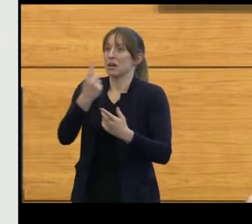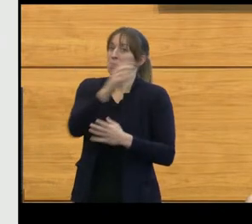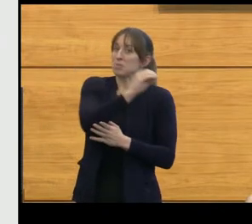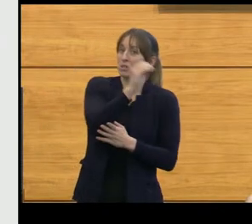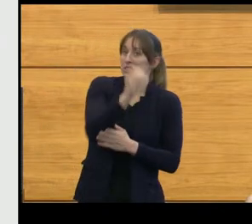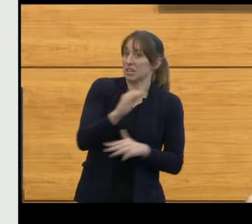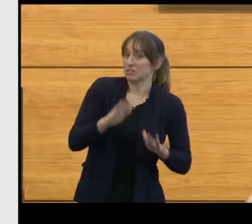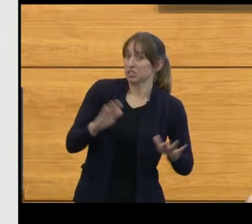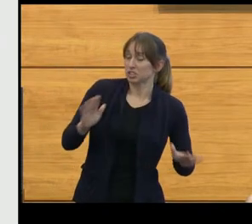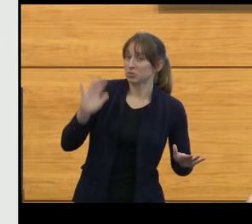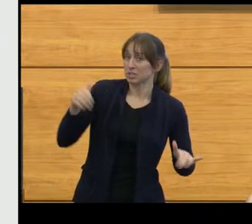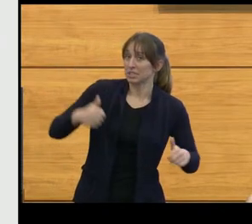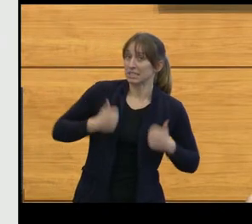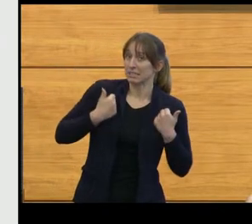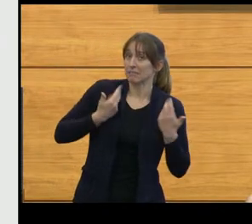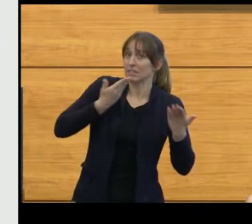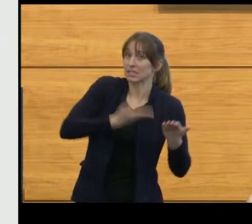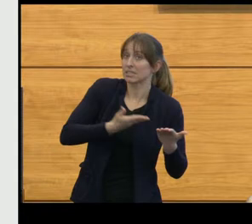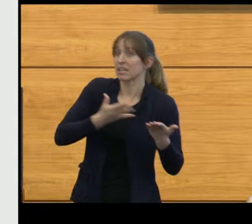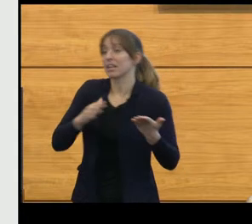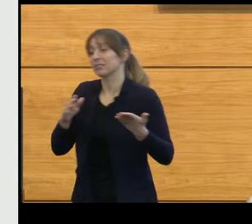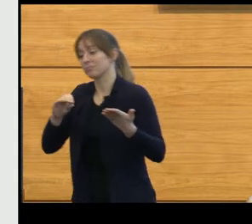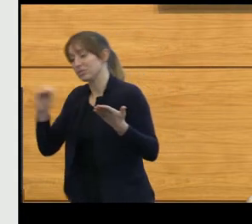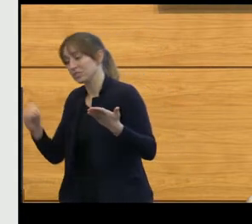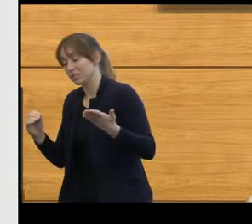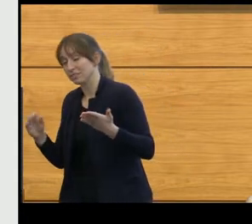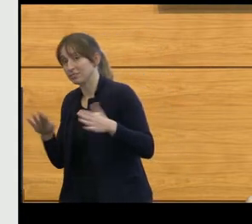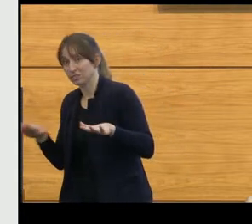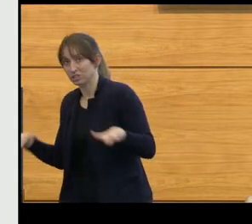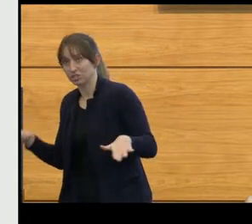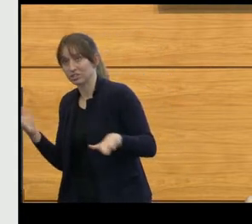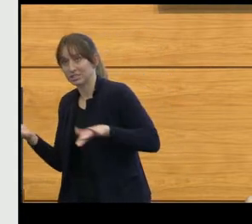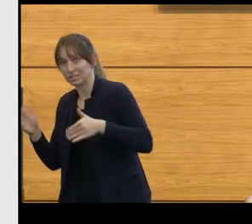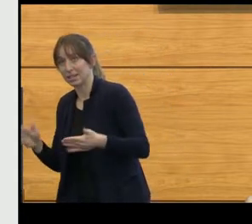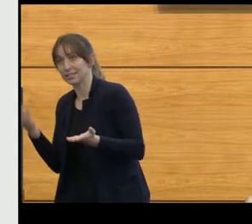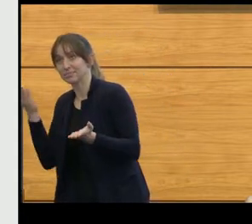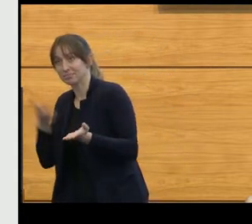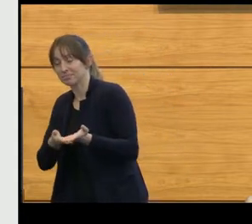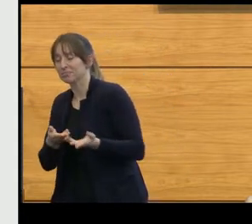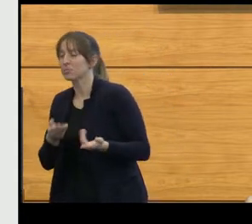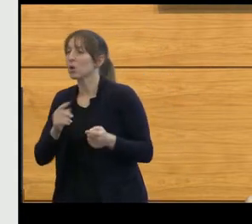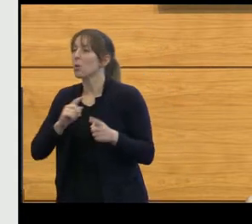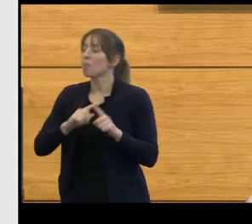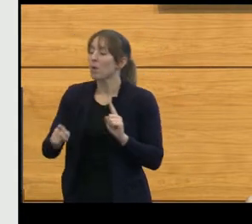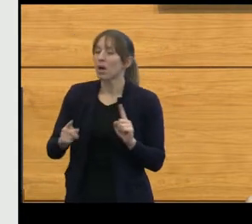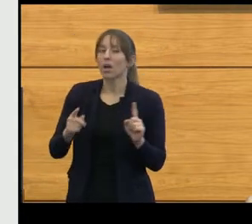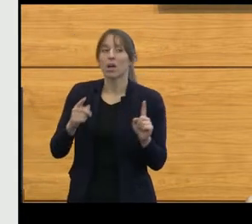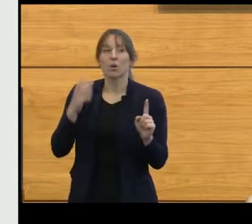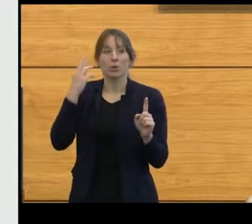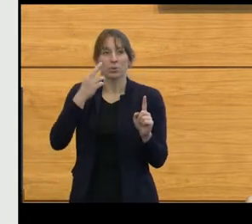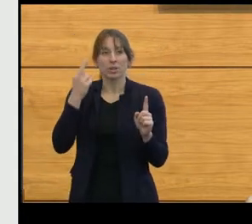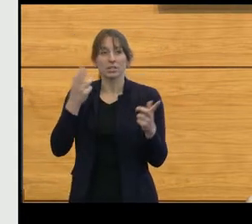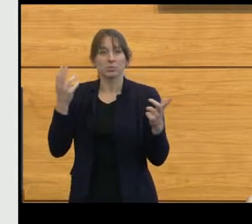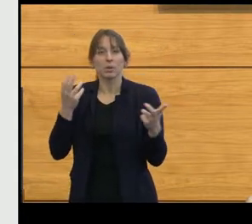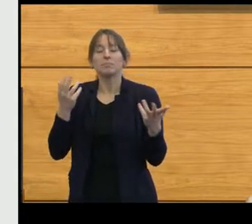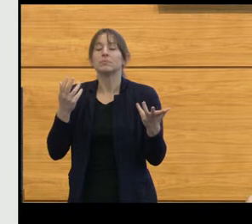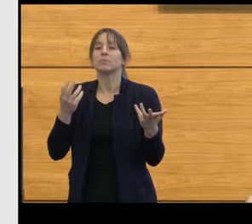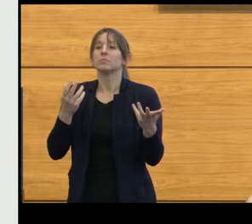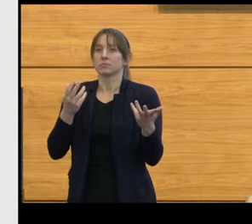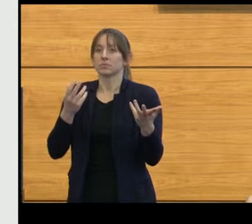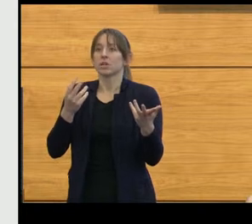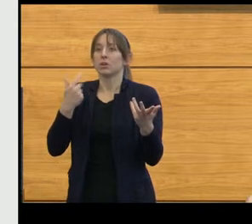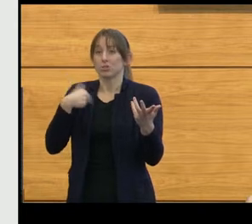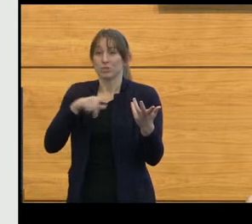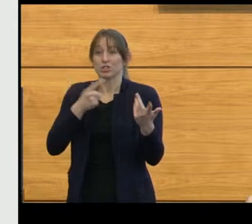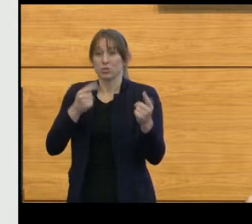not. What we began to realize is that the best possible surgery was to try to take out as much of the tumor as we